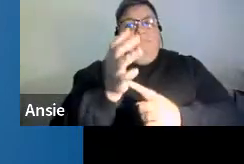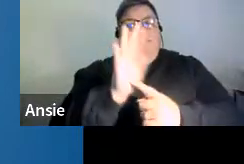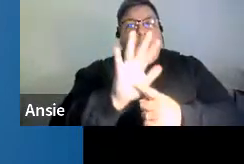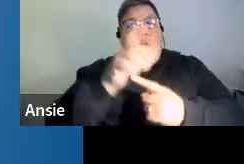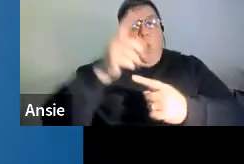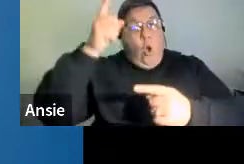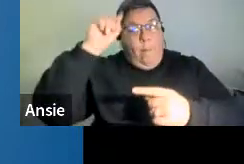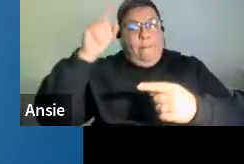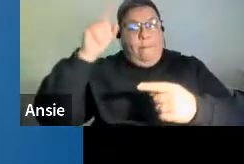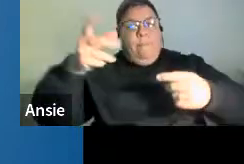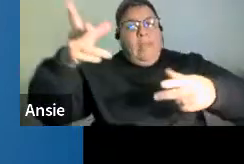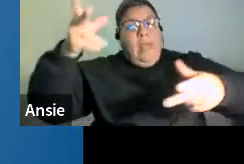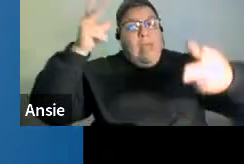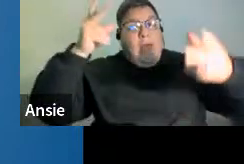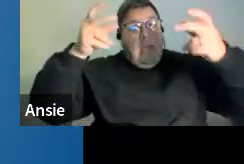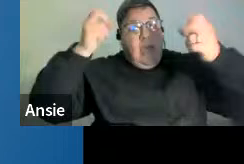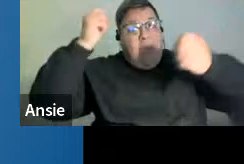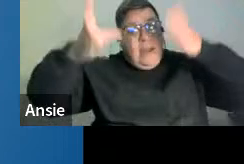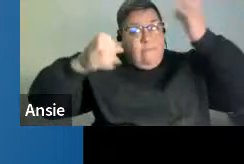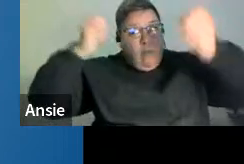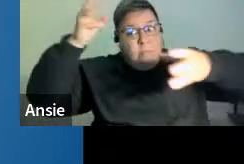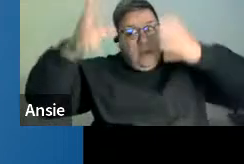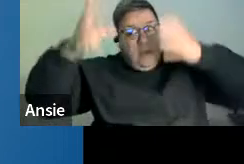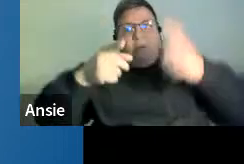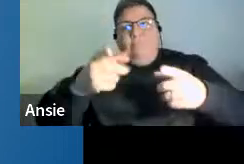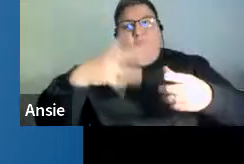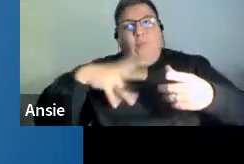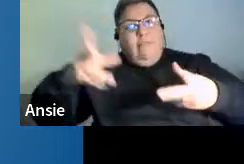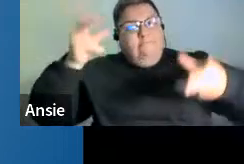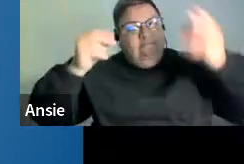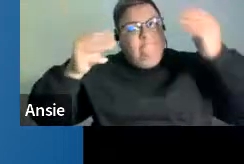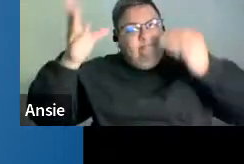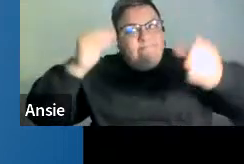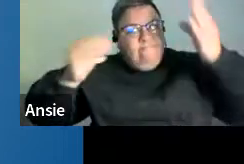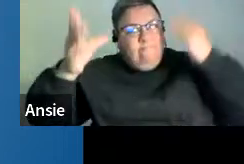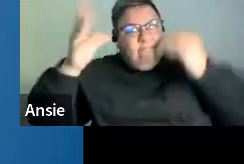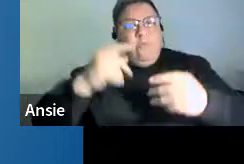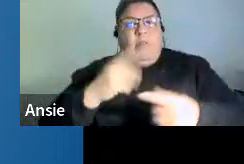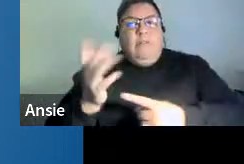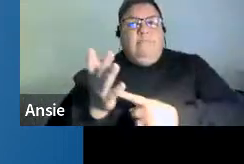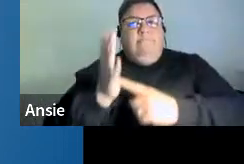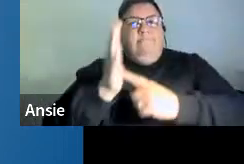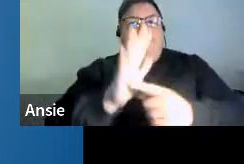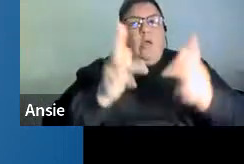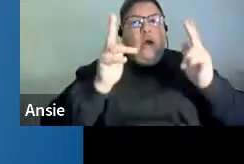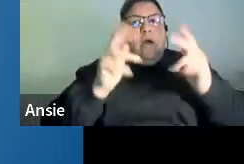you will utilize. I'm just going to hand it back to you, Program Director.